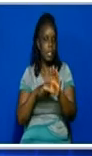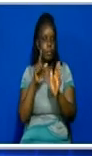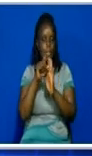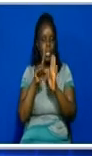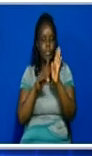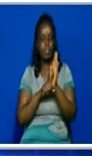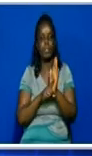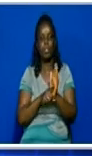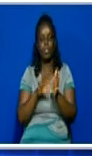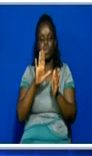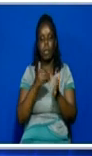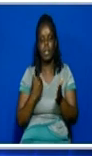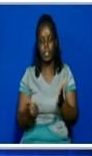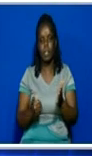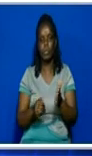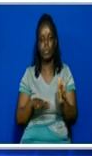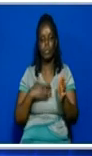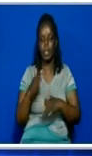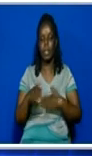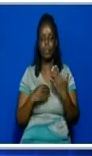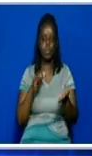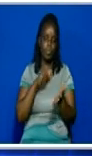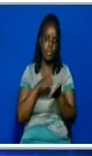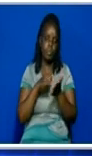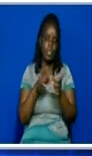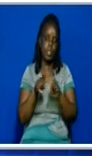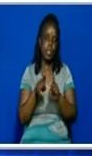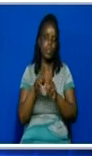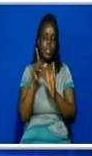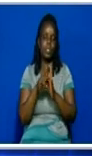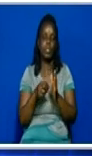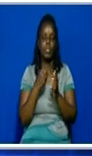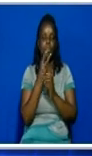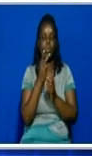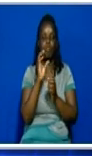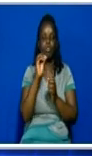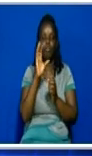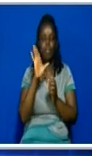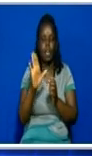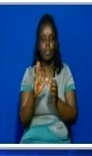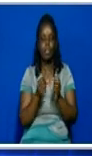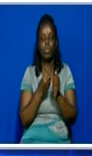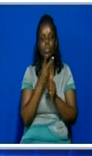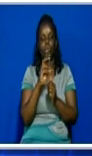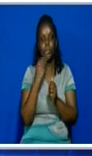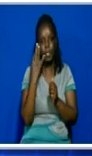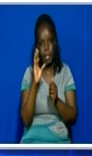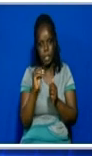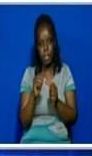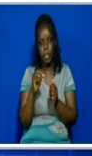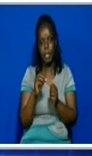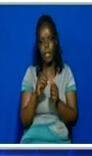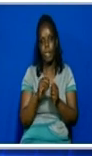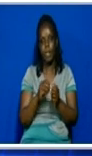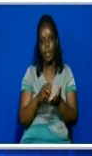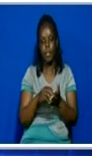young learner will be very glad to engage in. At 12:05 p.m. all the way to 12:35 p.m.,